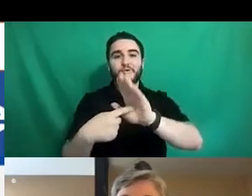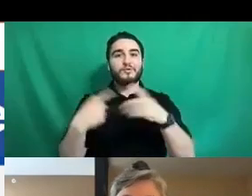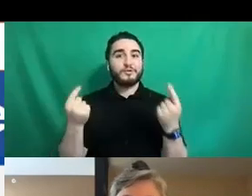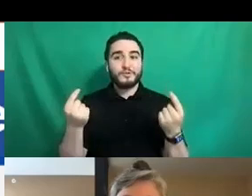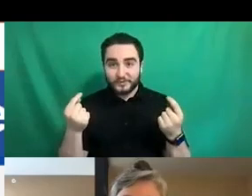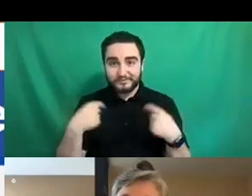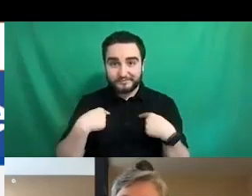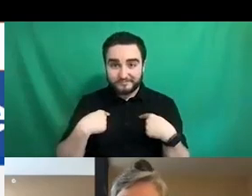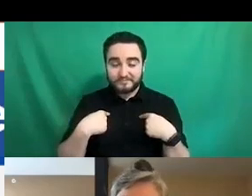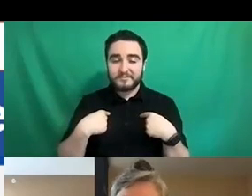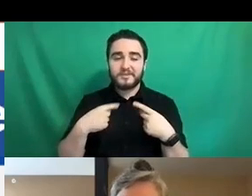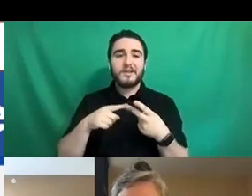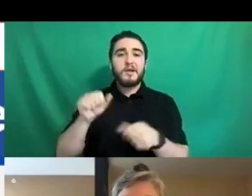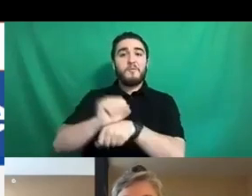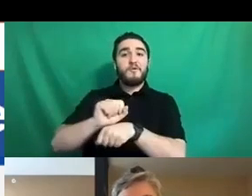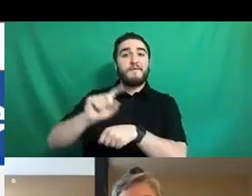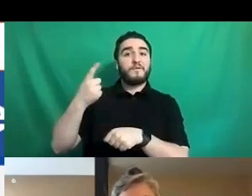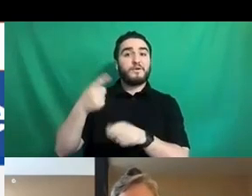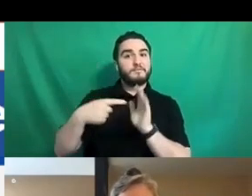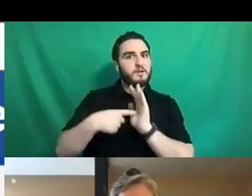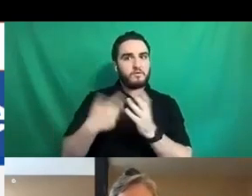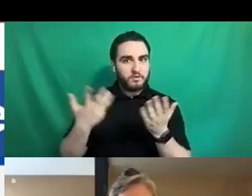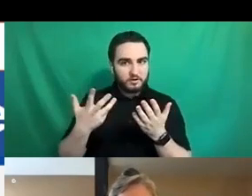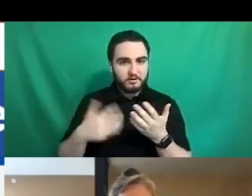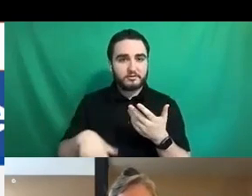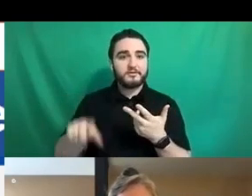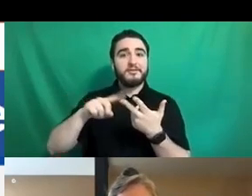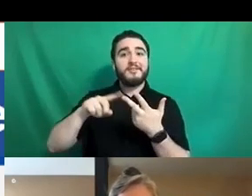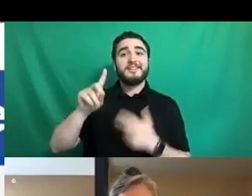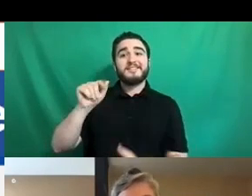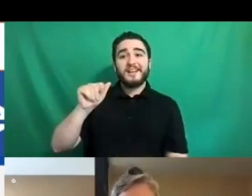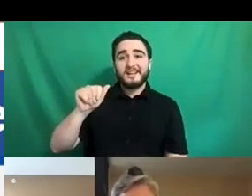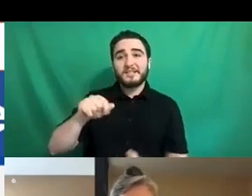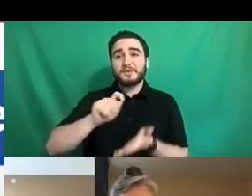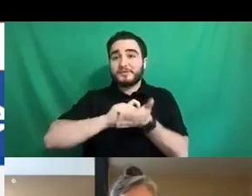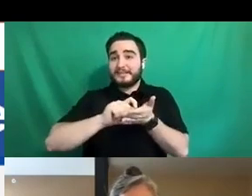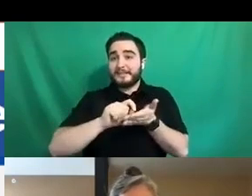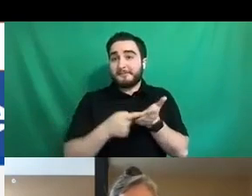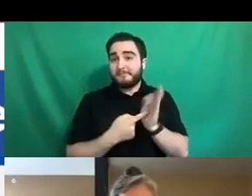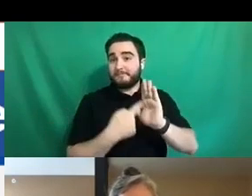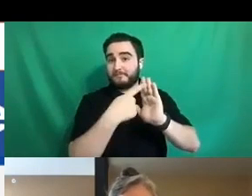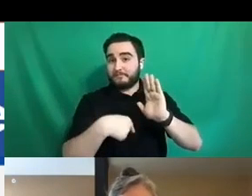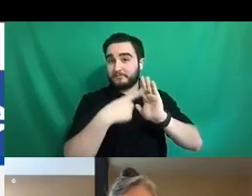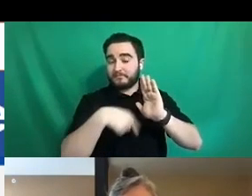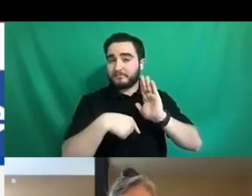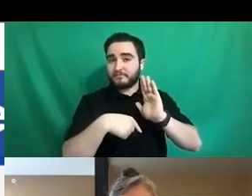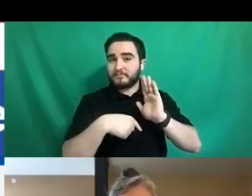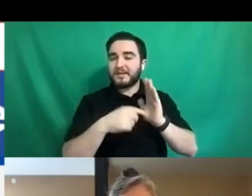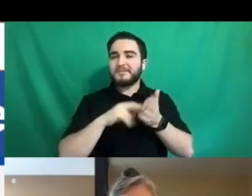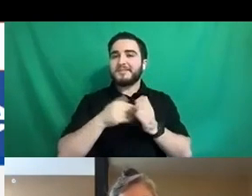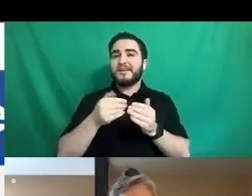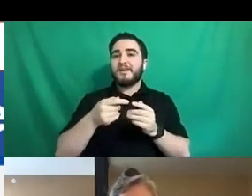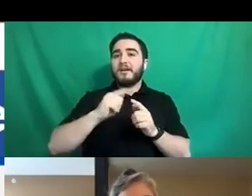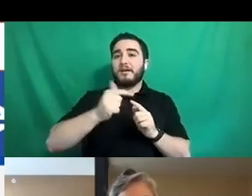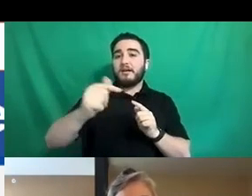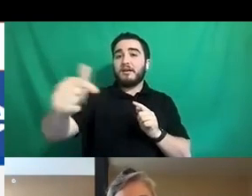the employment first model is, and that there's enough data and written information on what you're providing that the next person to